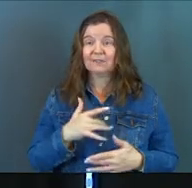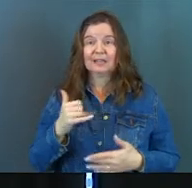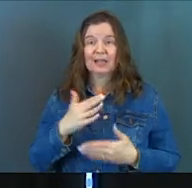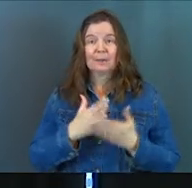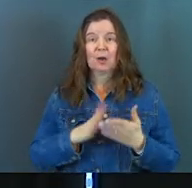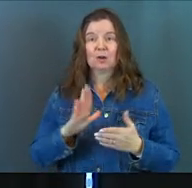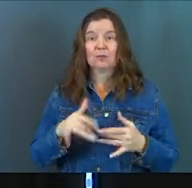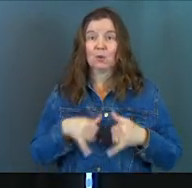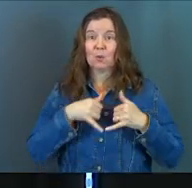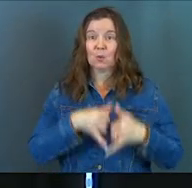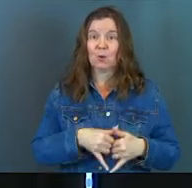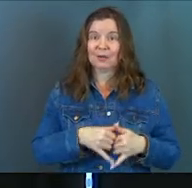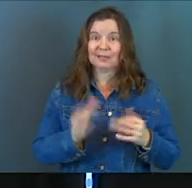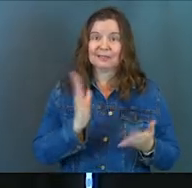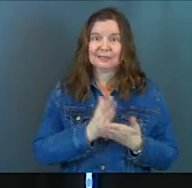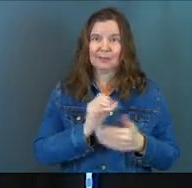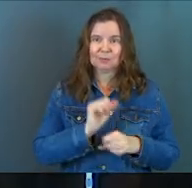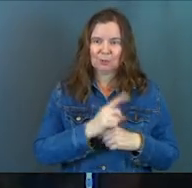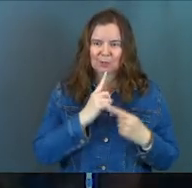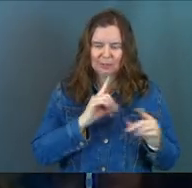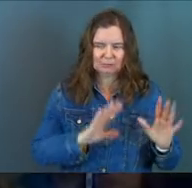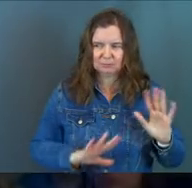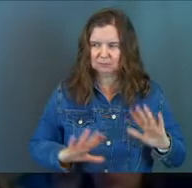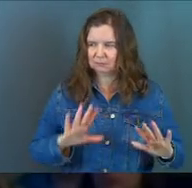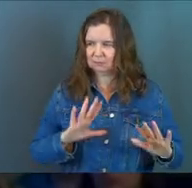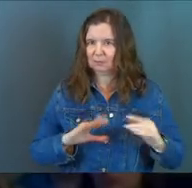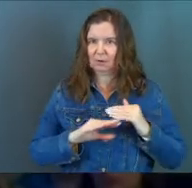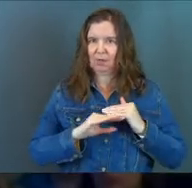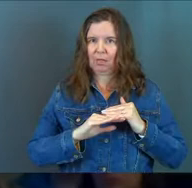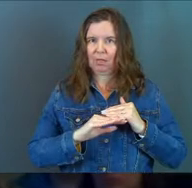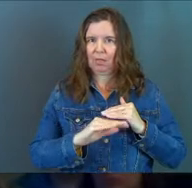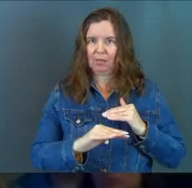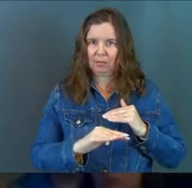like part of your reward is that it stops working.